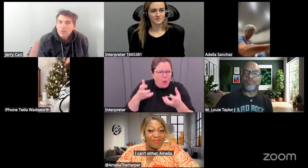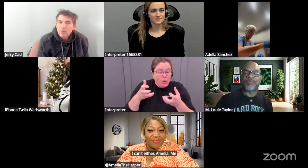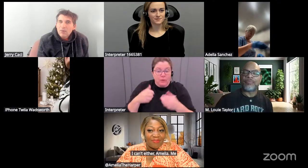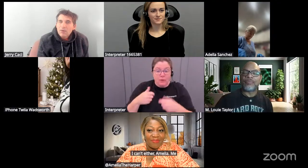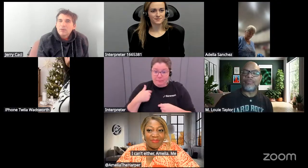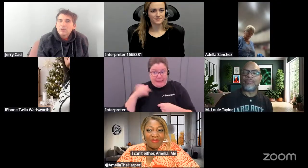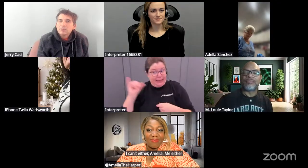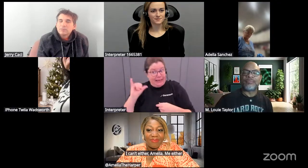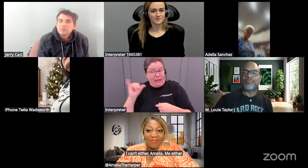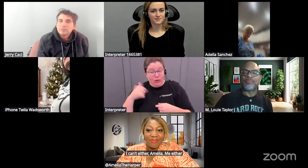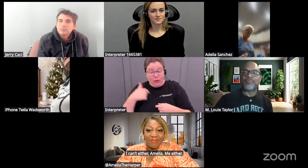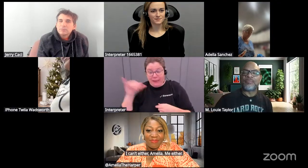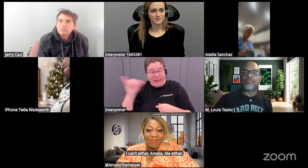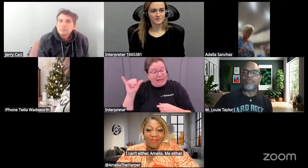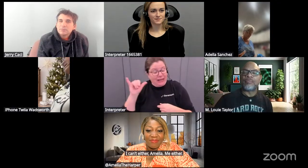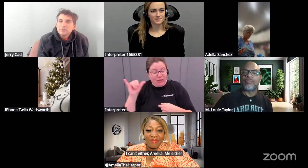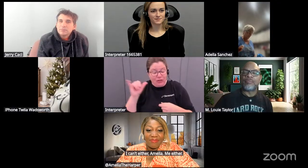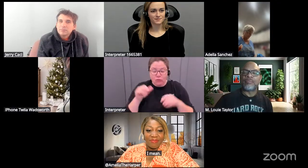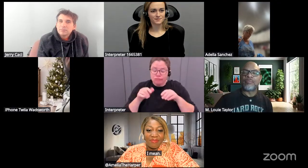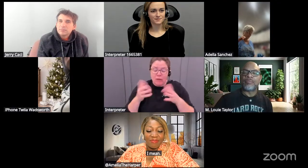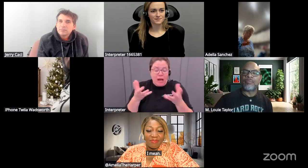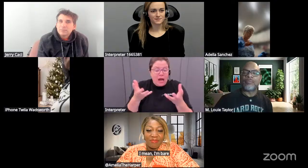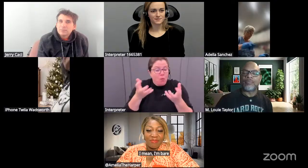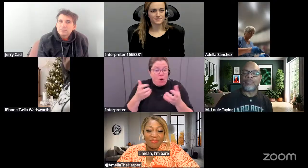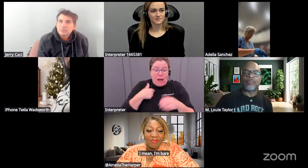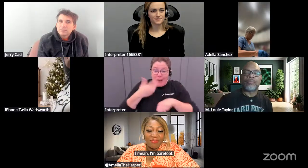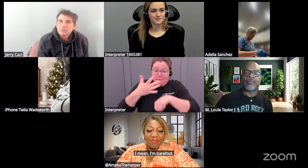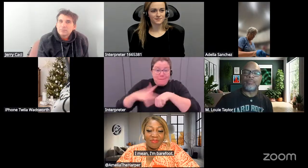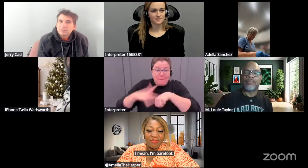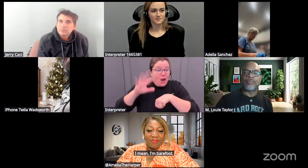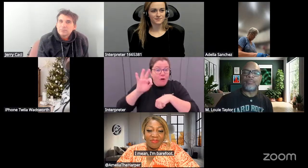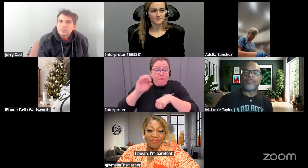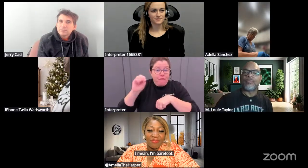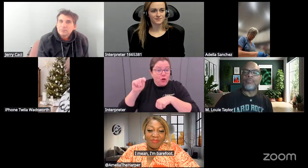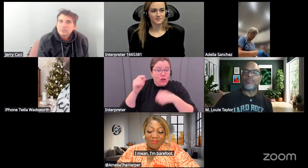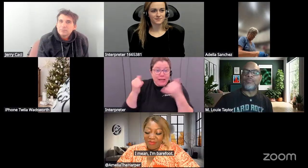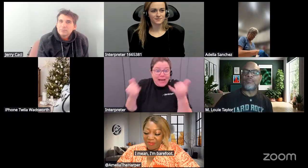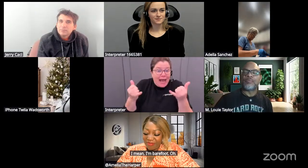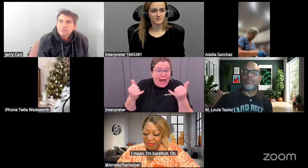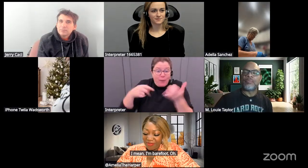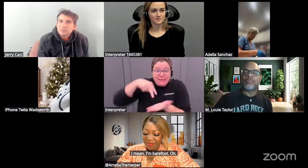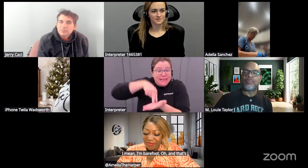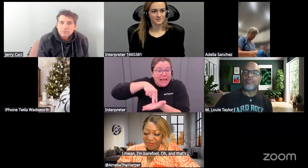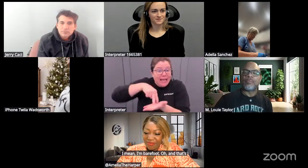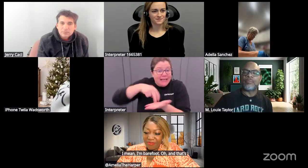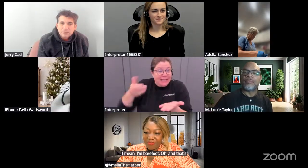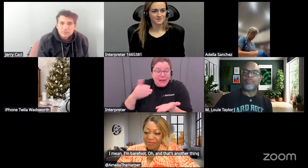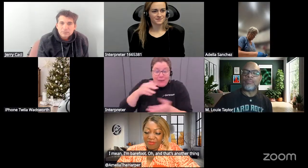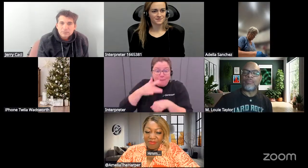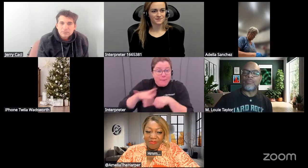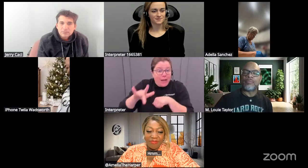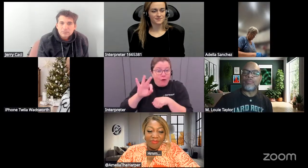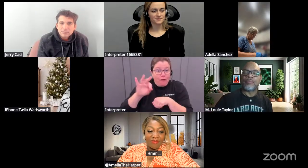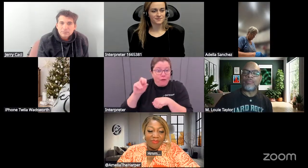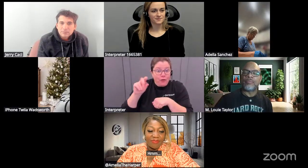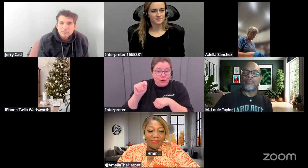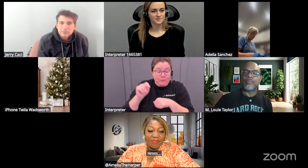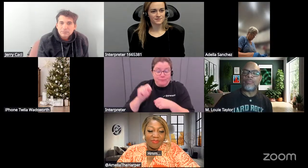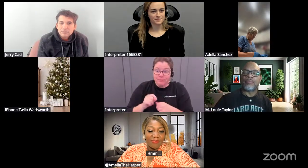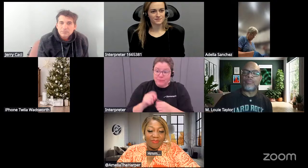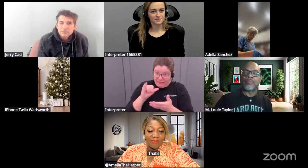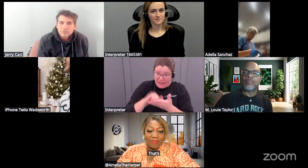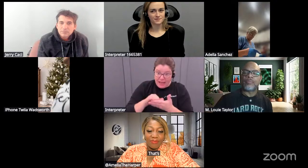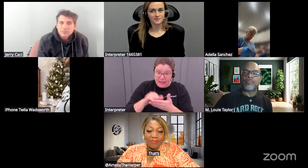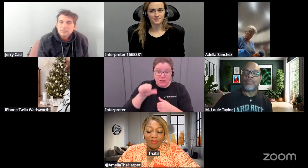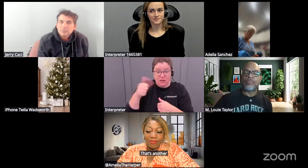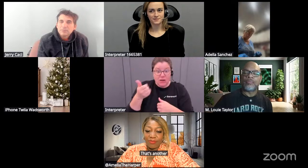either. I mean, I'm barefoot. Oh, and that's another thing. That's